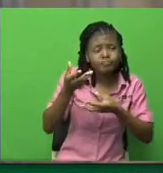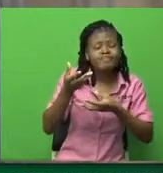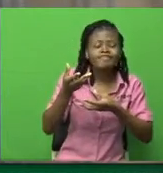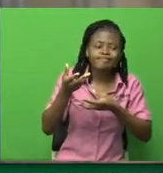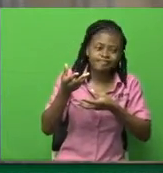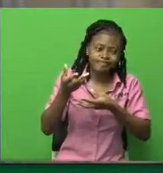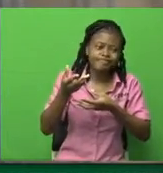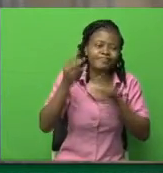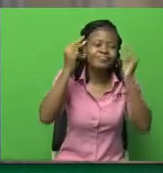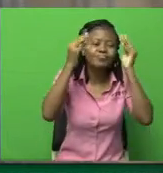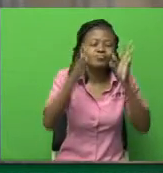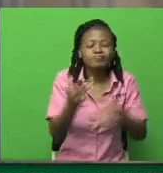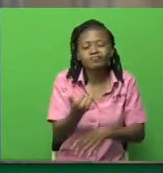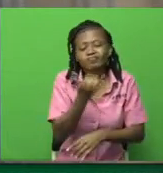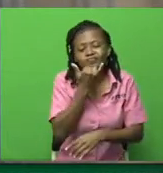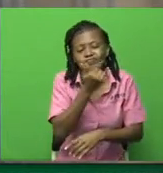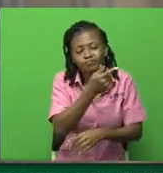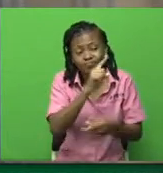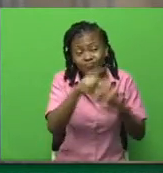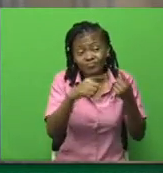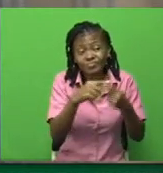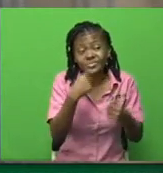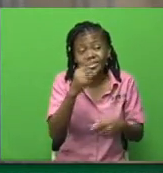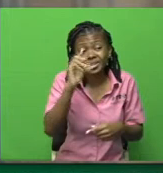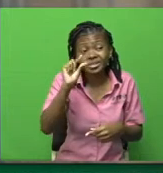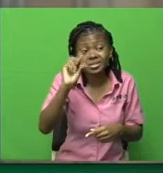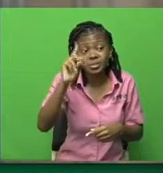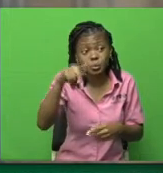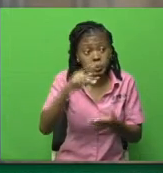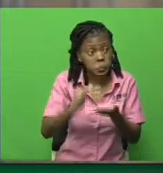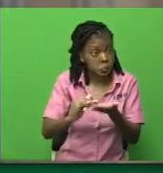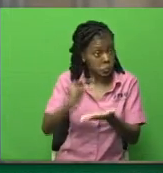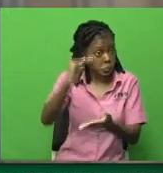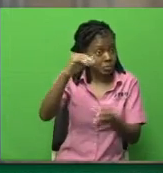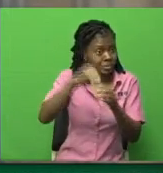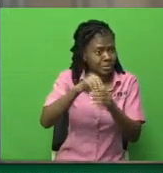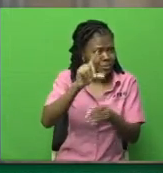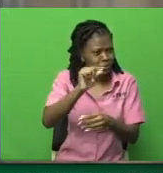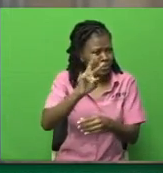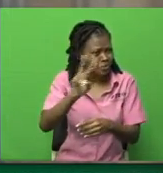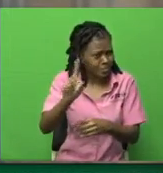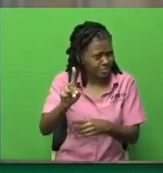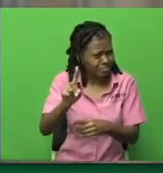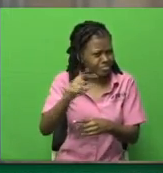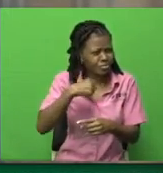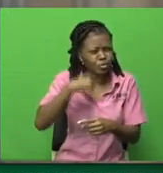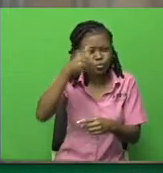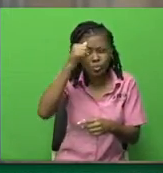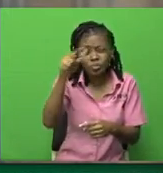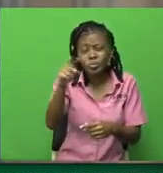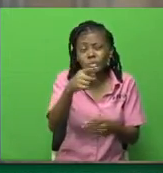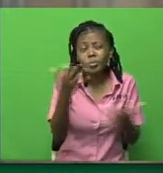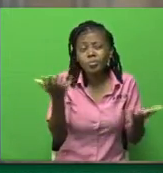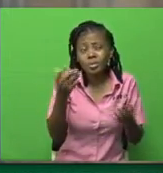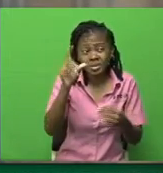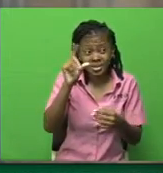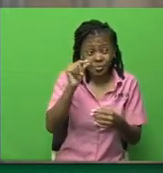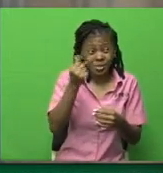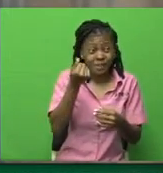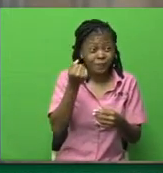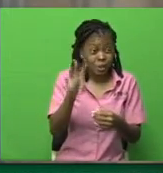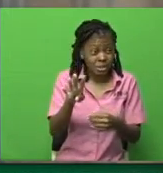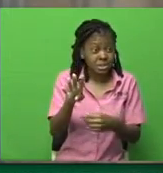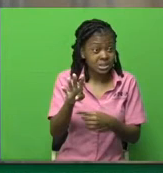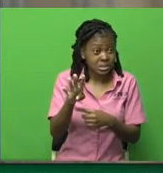2021. may I remind Madam speaker that in calendar 2014 the last full year under my